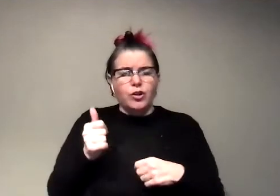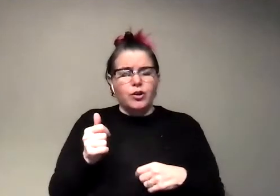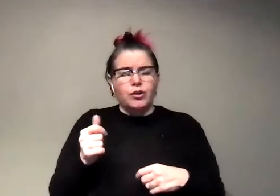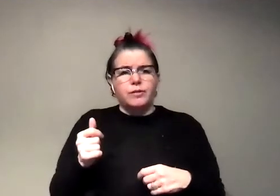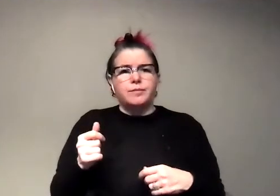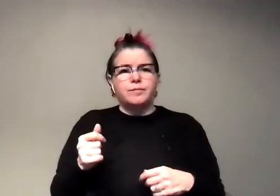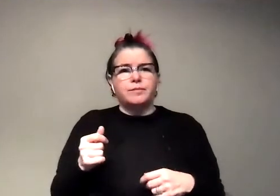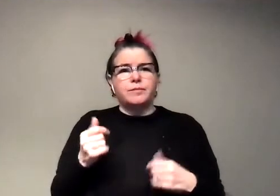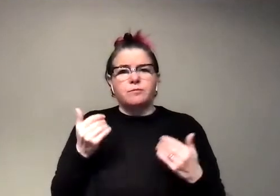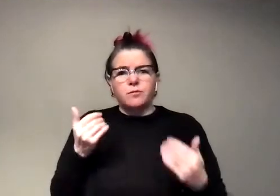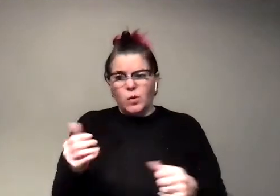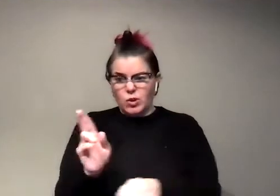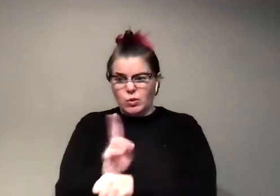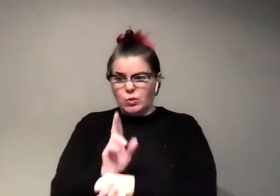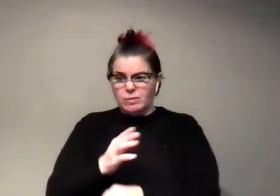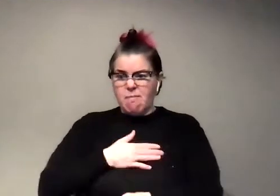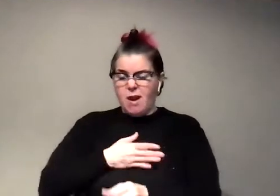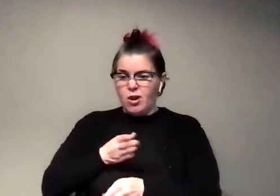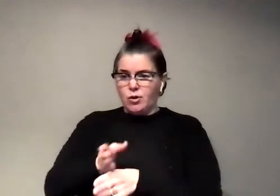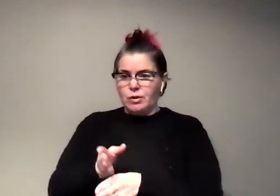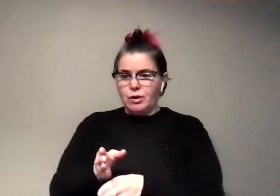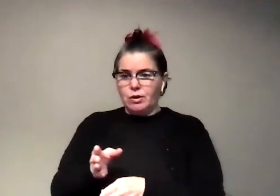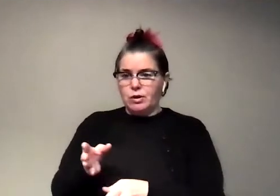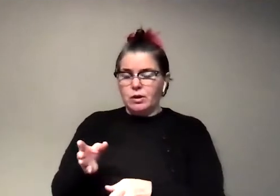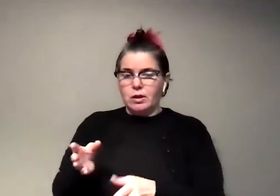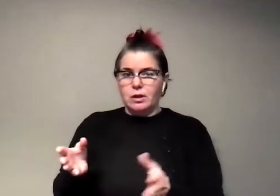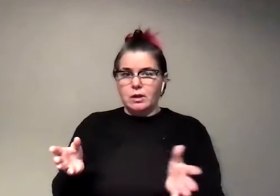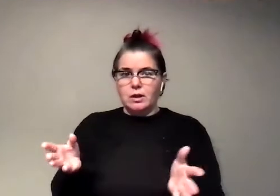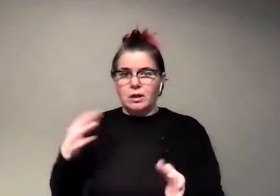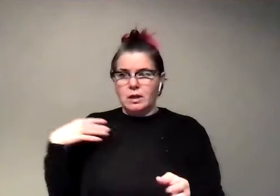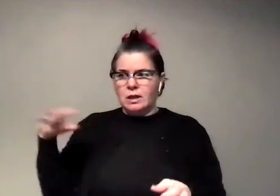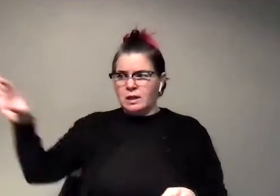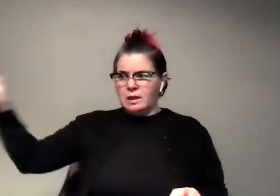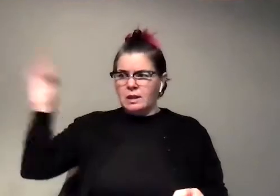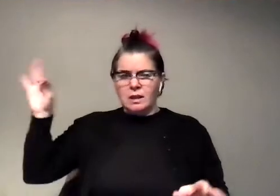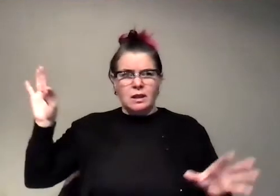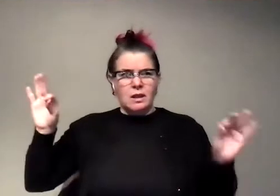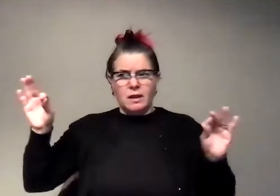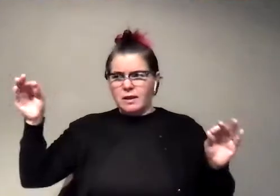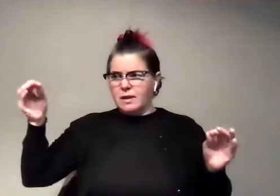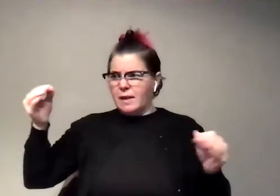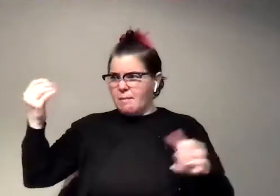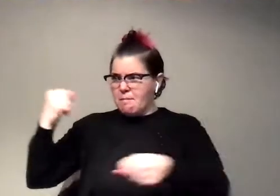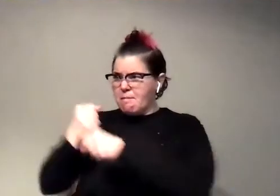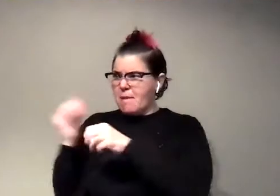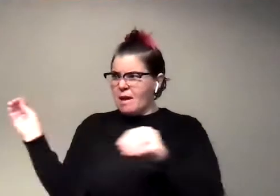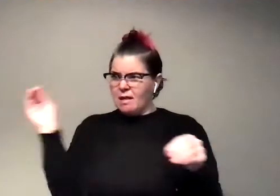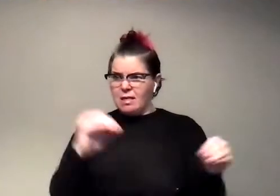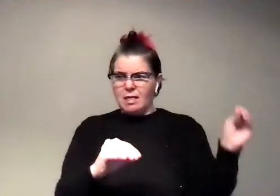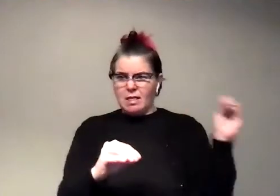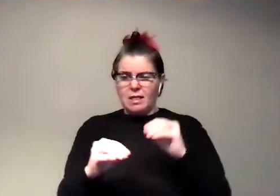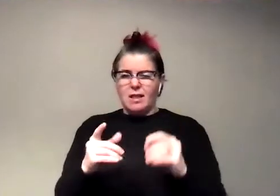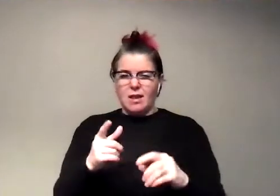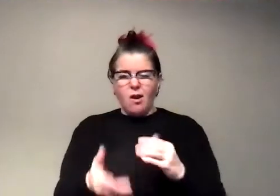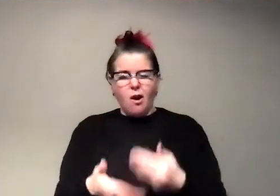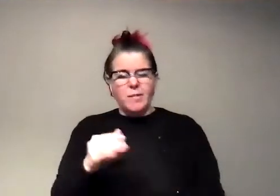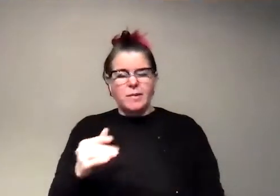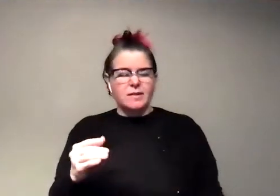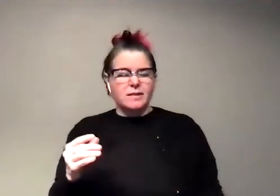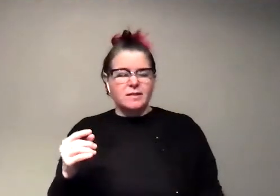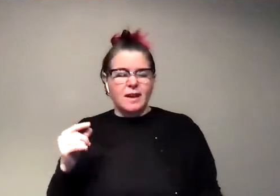use coding, I was just like taking bits and pieces that other people had made and making like a Frankenstein monster of